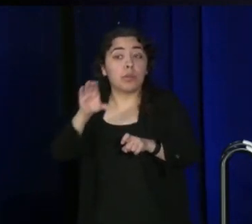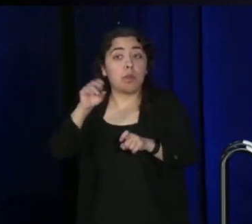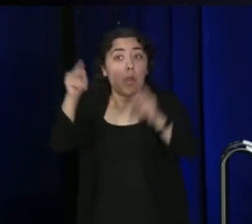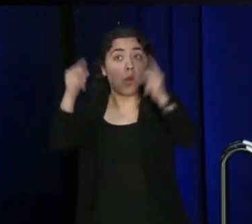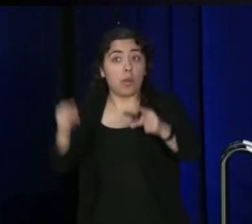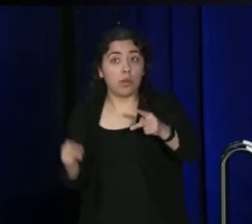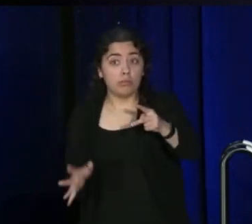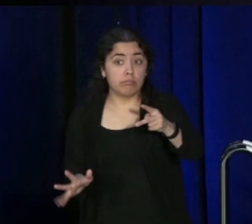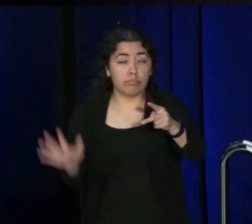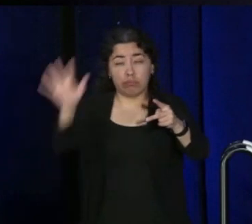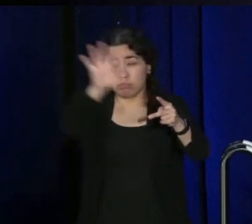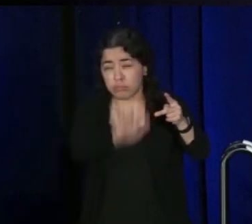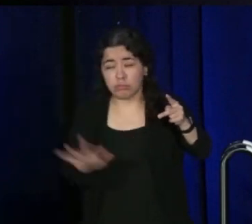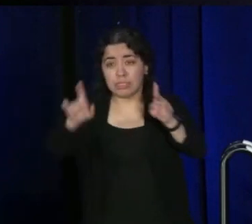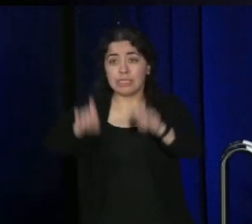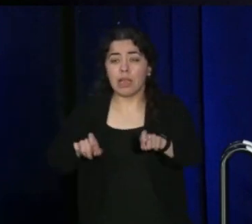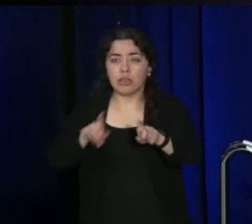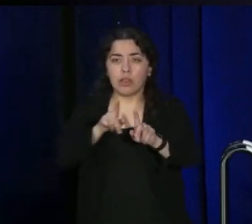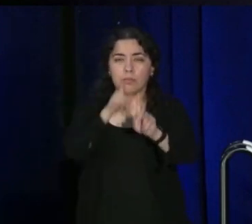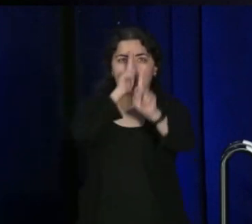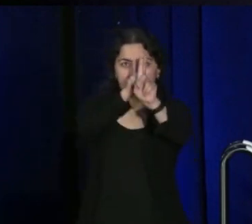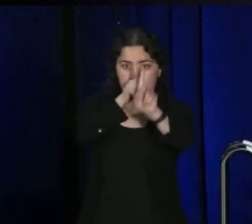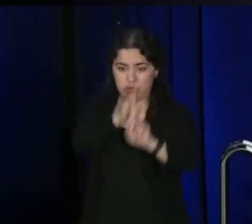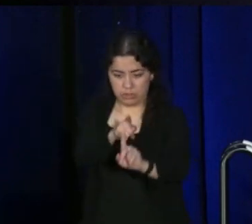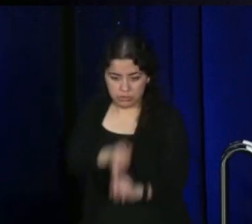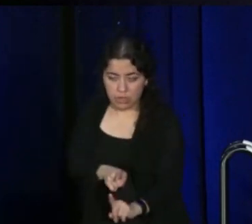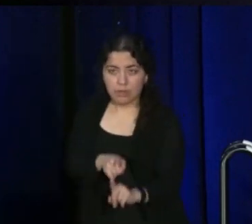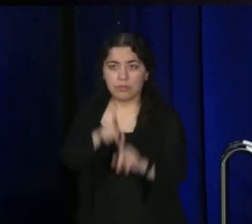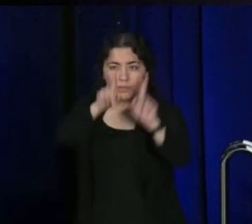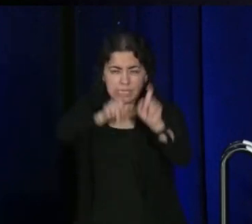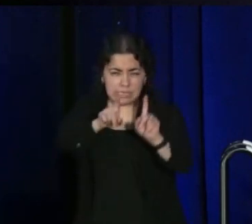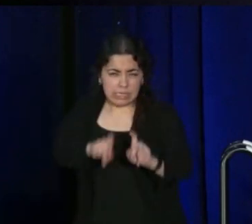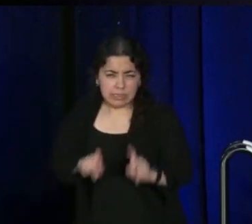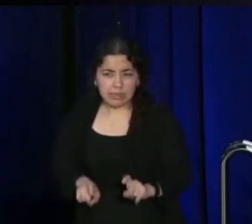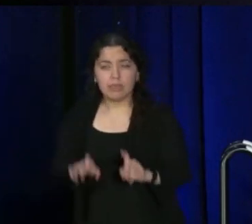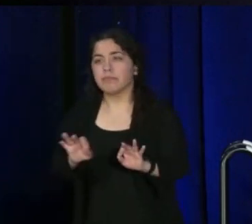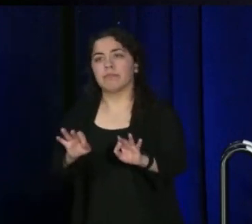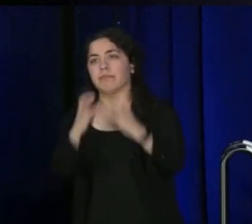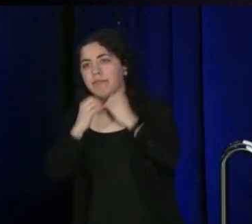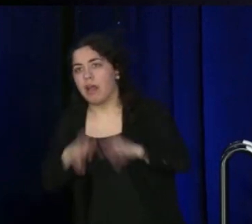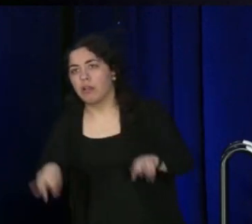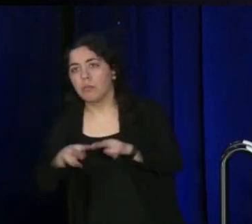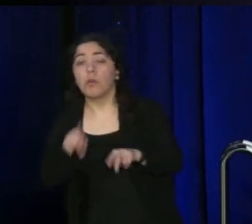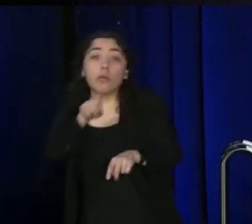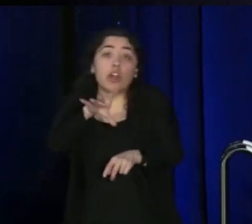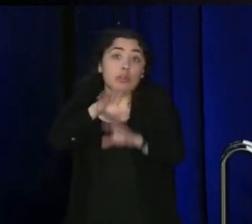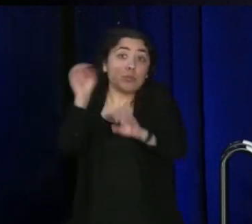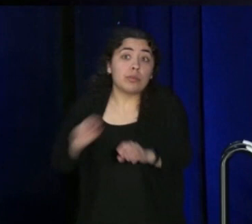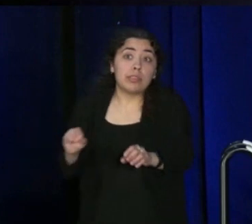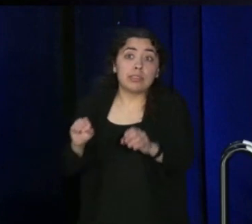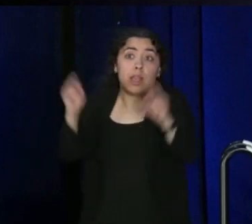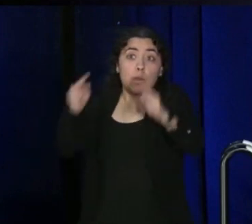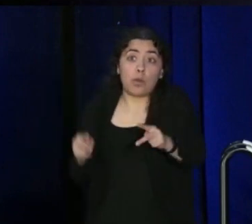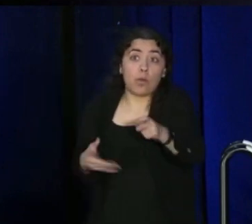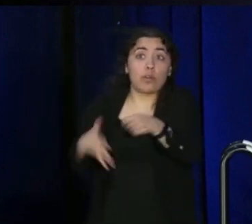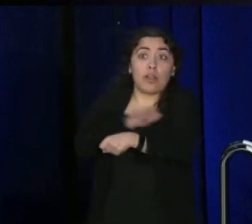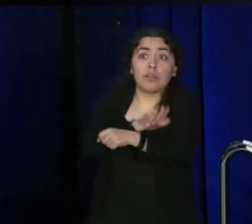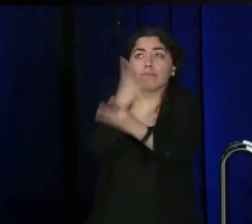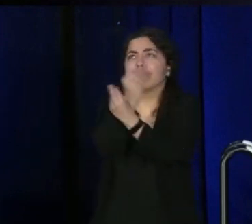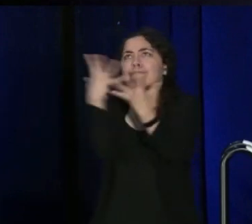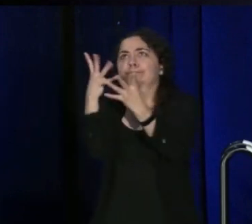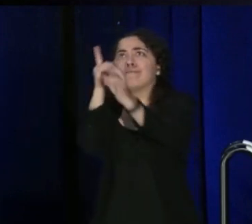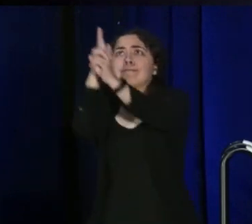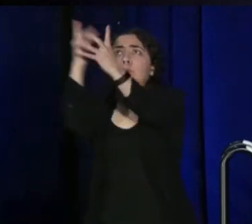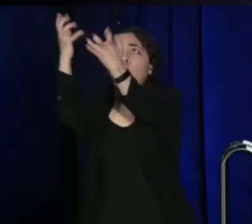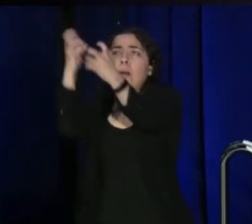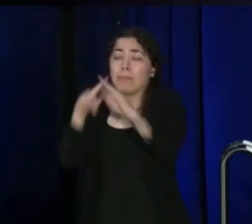strictly targeted tests are really valuable. I think 100% code coverage is a lovely dream, but not, once again, the most valuable thing you'll need right